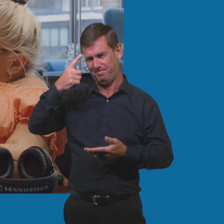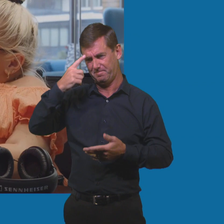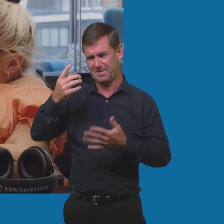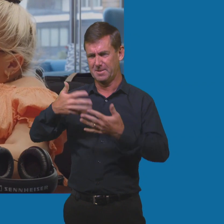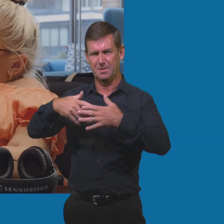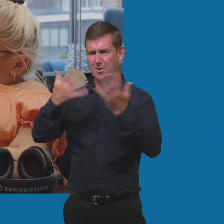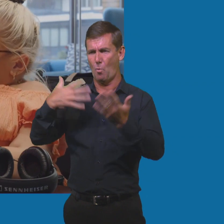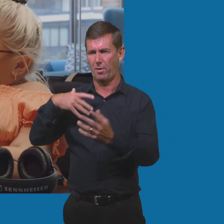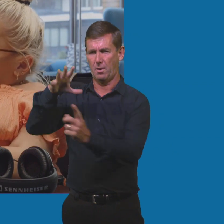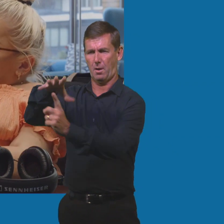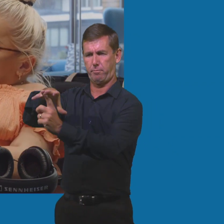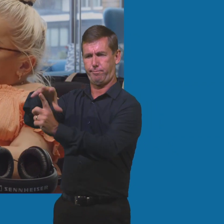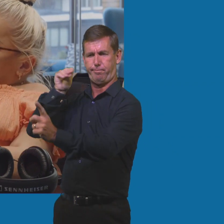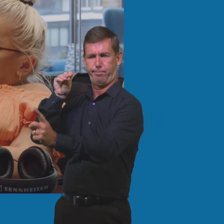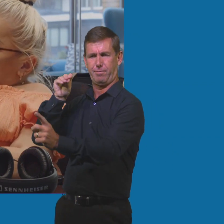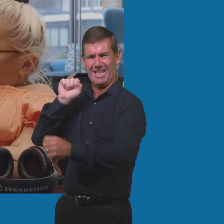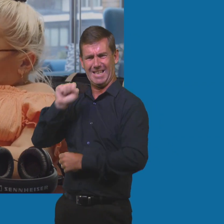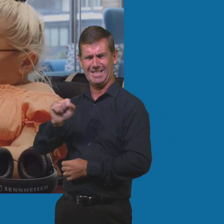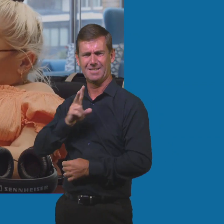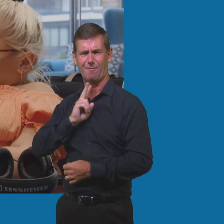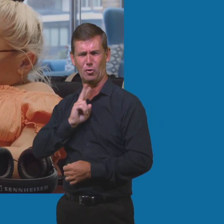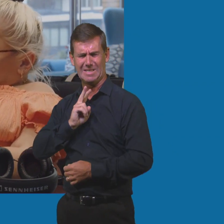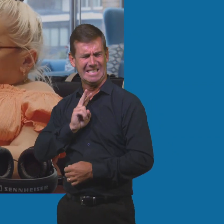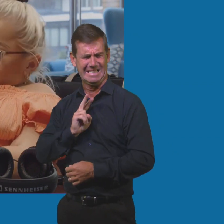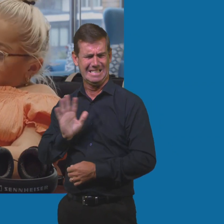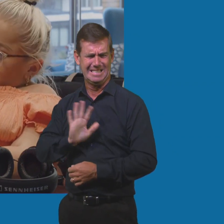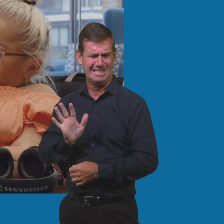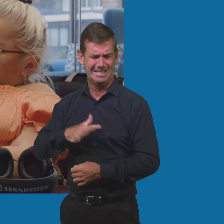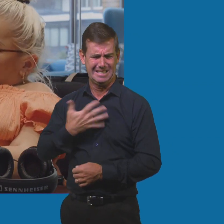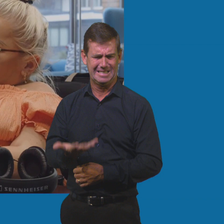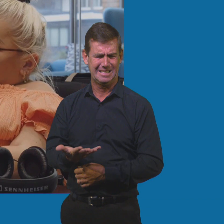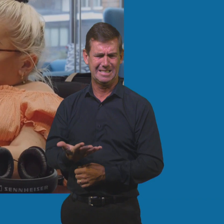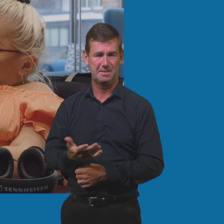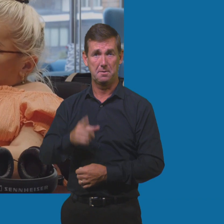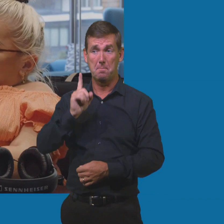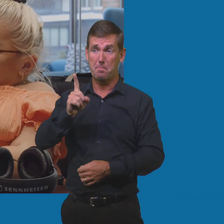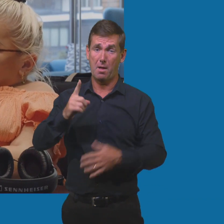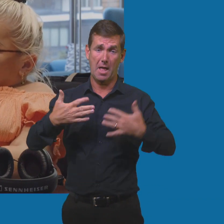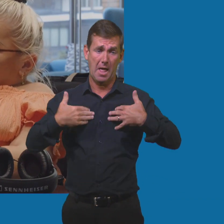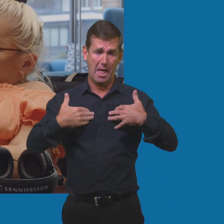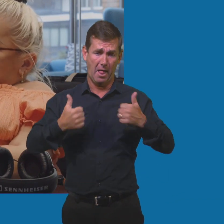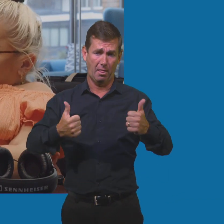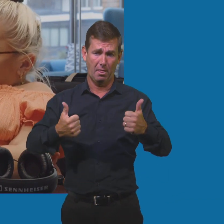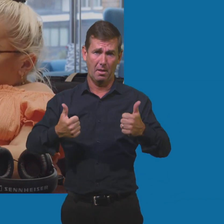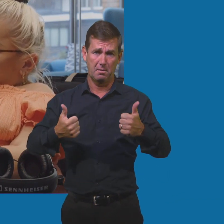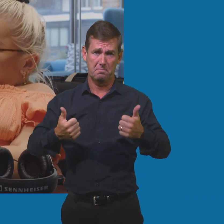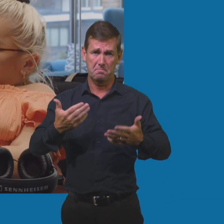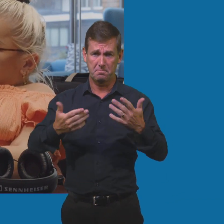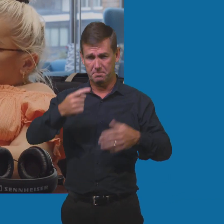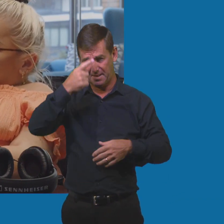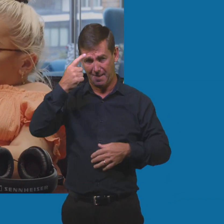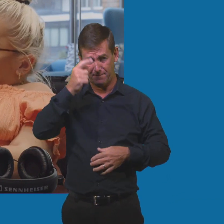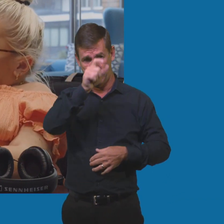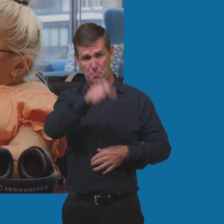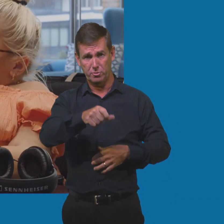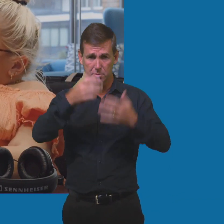appropriate, mimic. However, on a health level, if someone maybe has